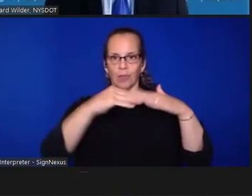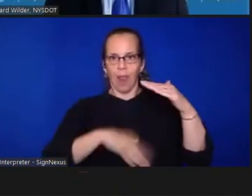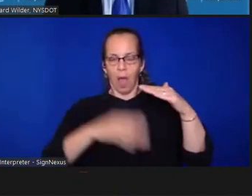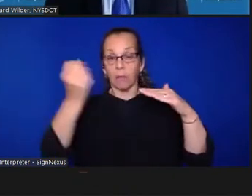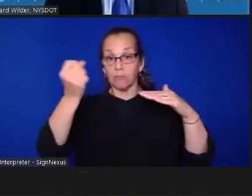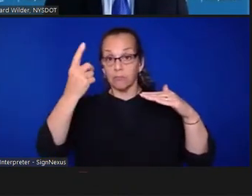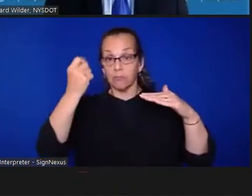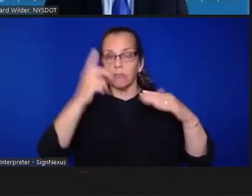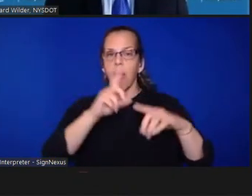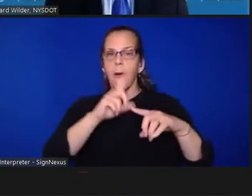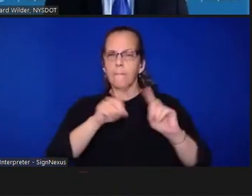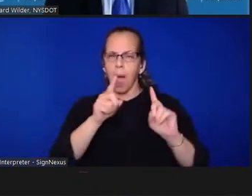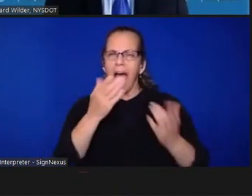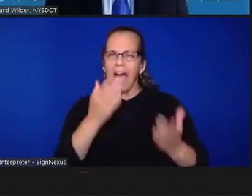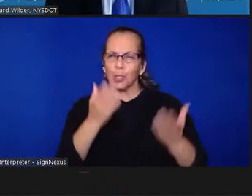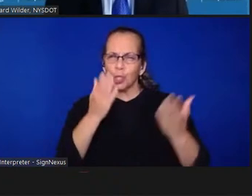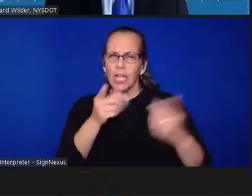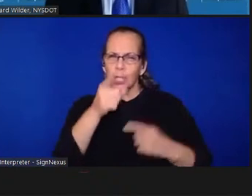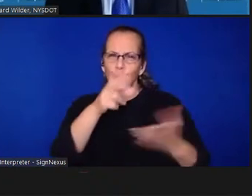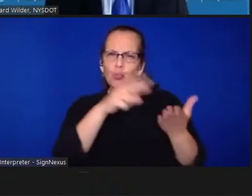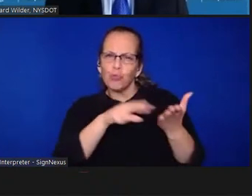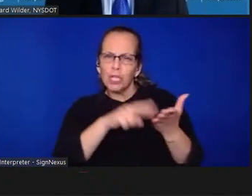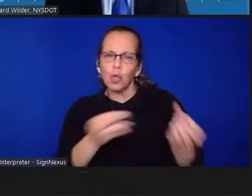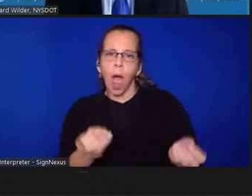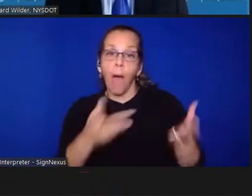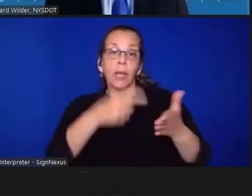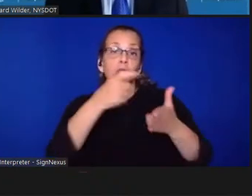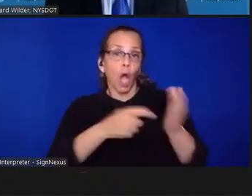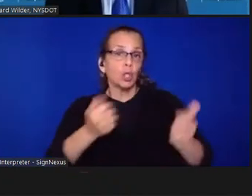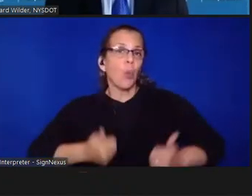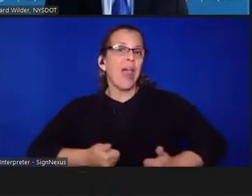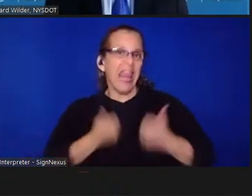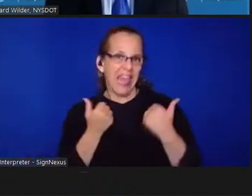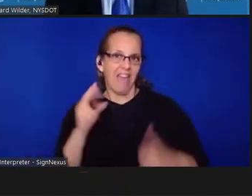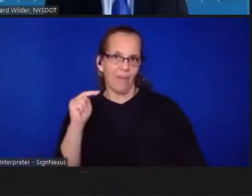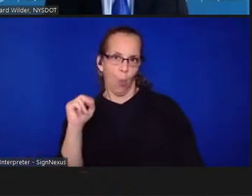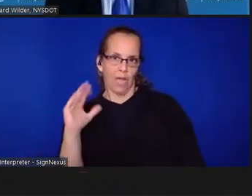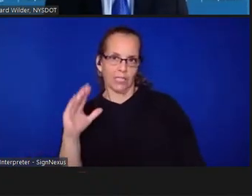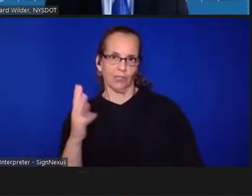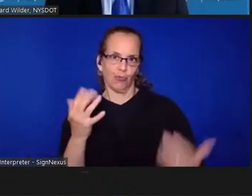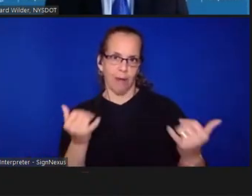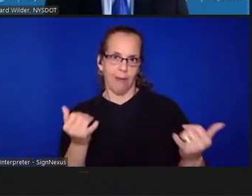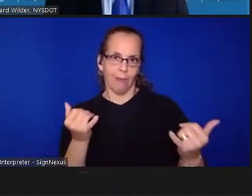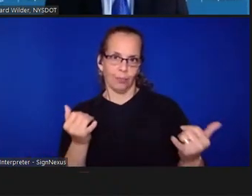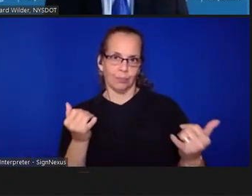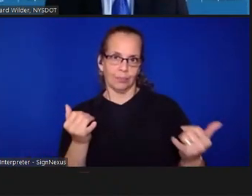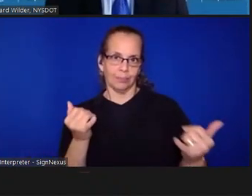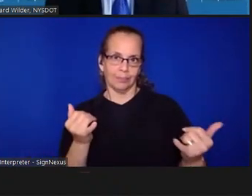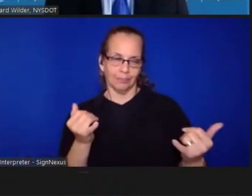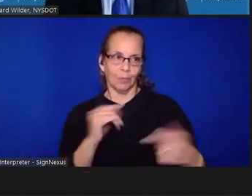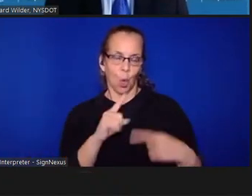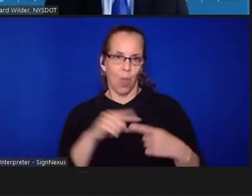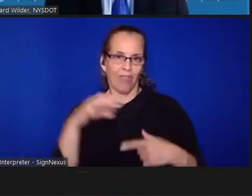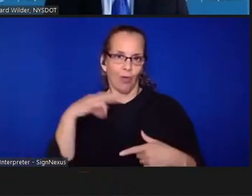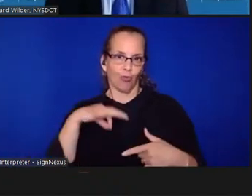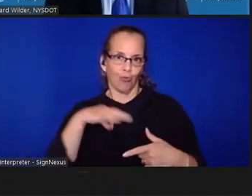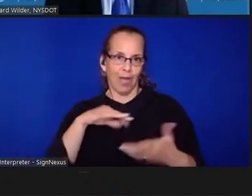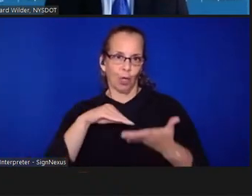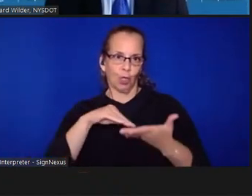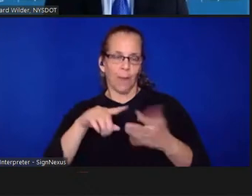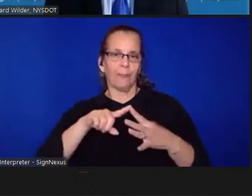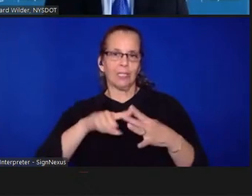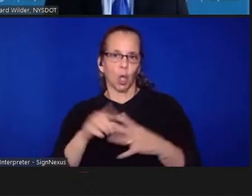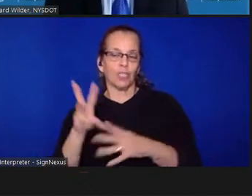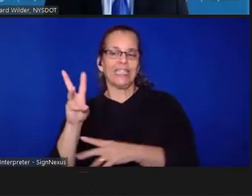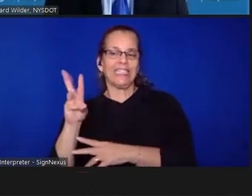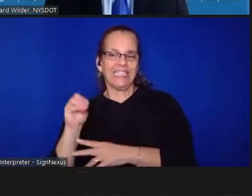into how much it costs to live in New York City at the moment when it's a the credit star exemption starts at 60 000 a